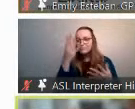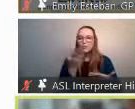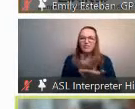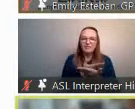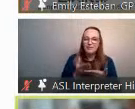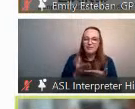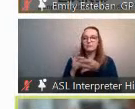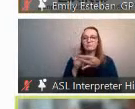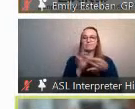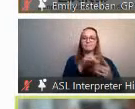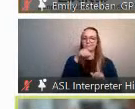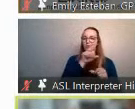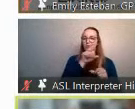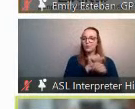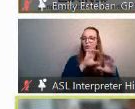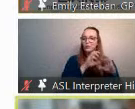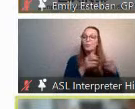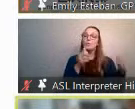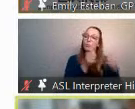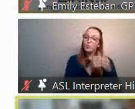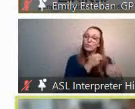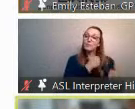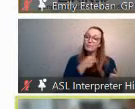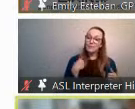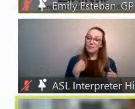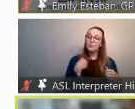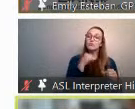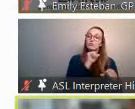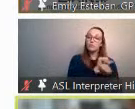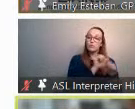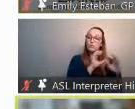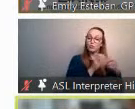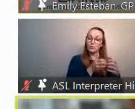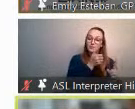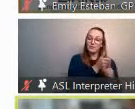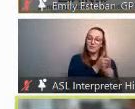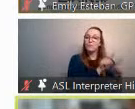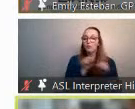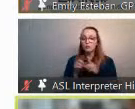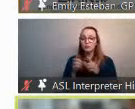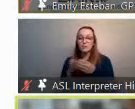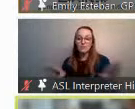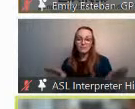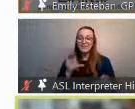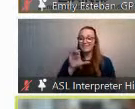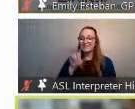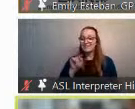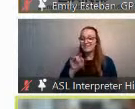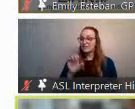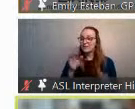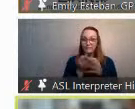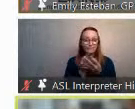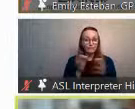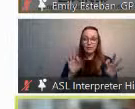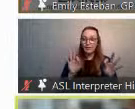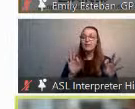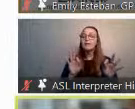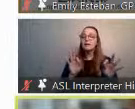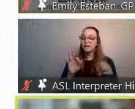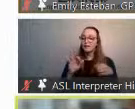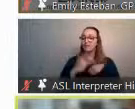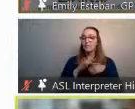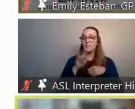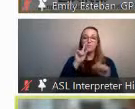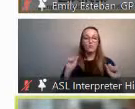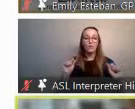with members of the workgroup and members of the public. CET is free and open to the public, and the materials on